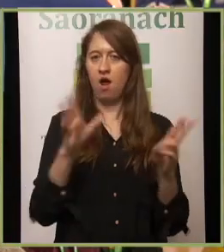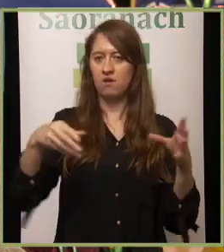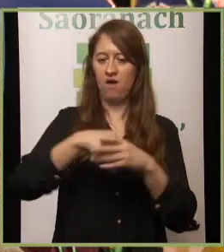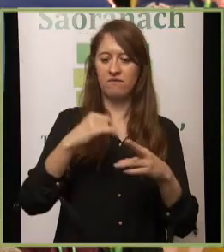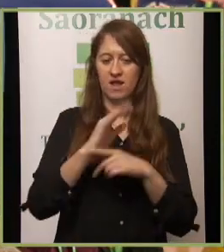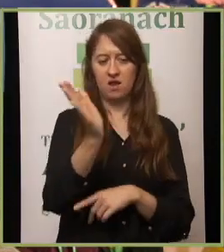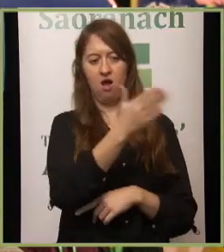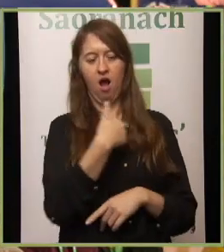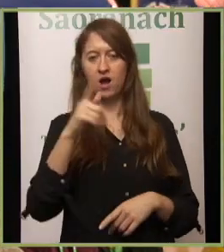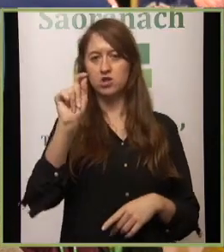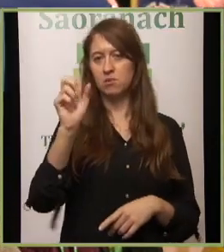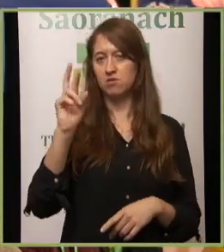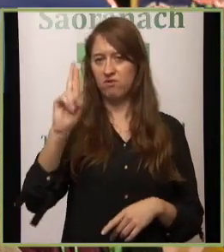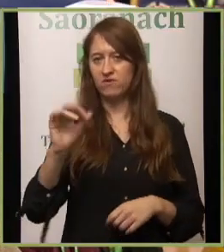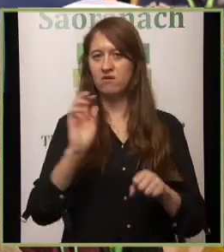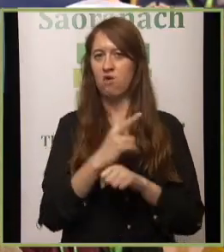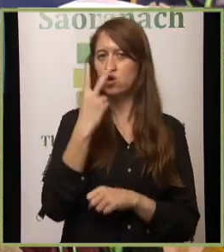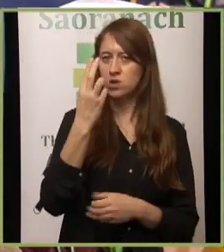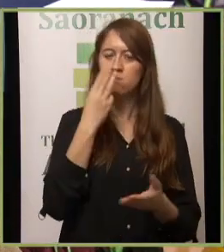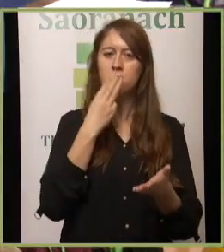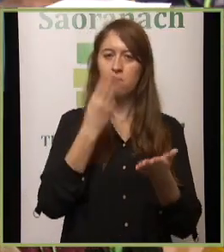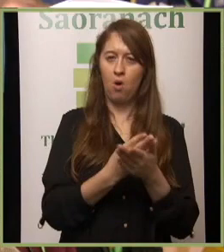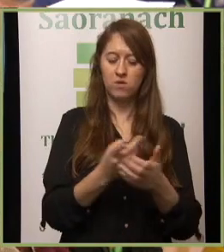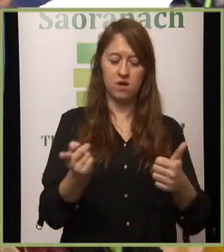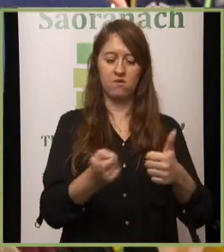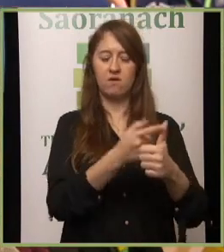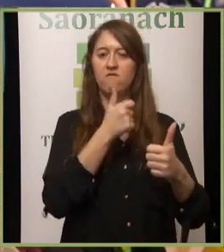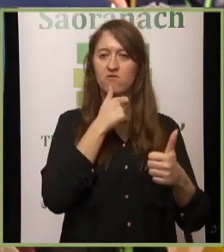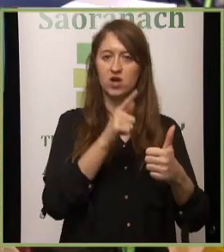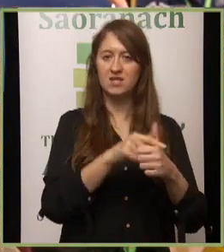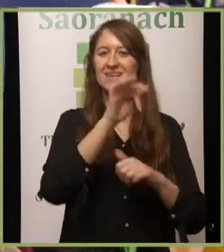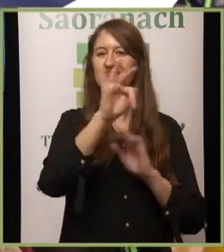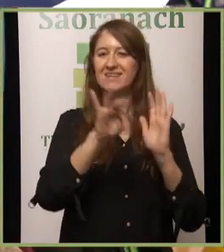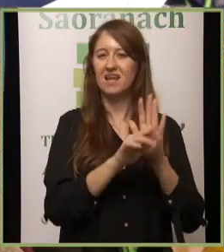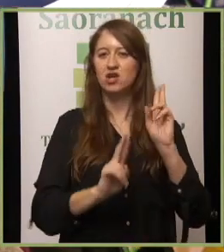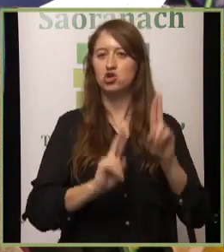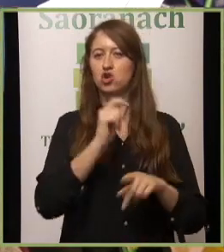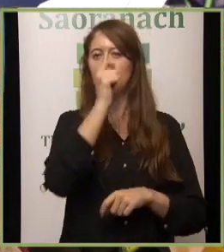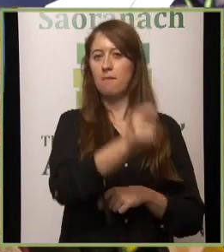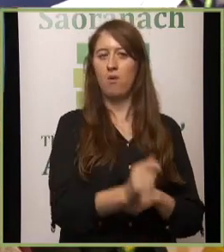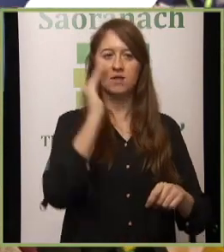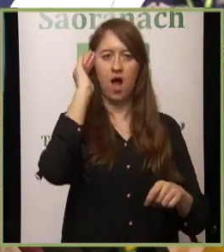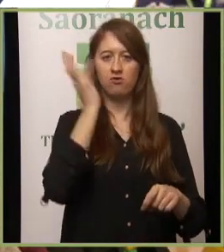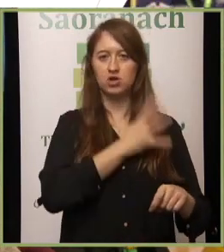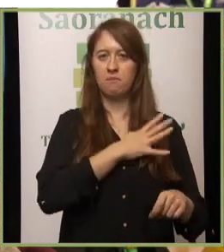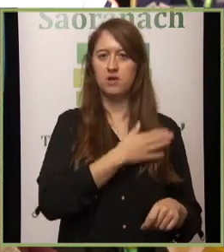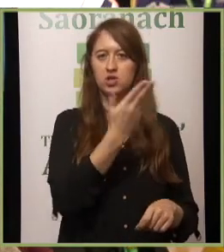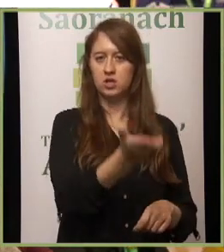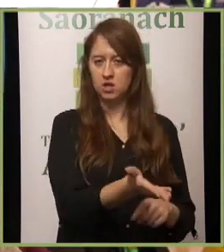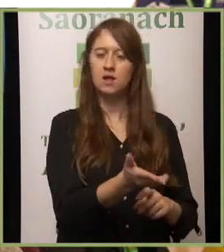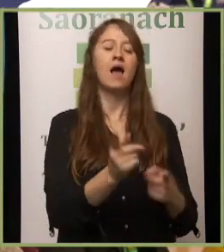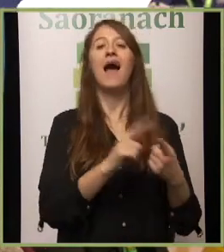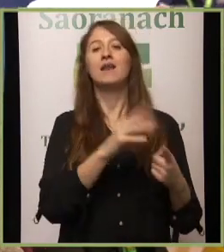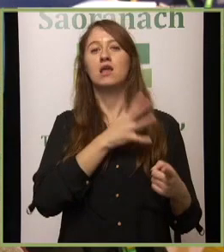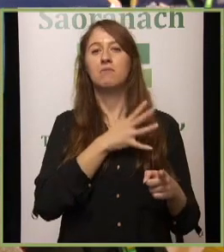for 2 proposals. The first one being that the state should appoint an Irish Commission and Commissioner for